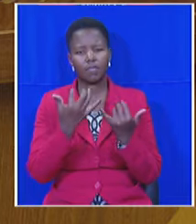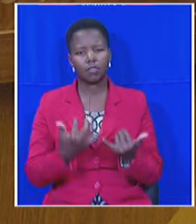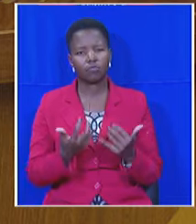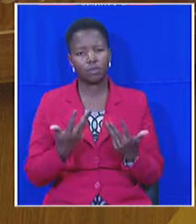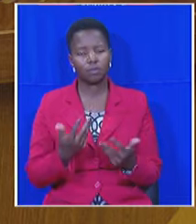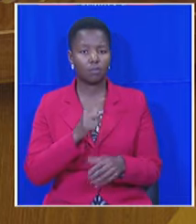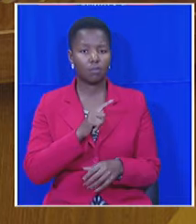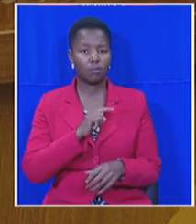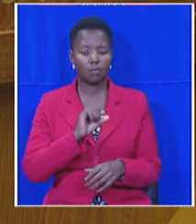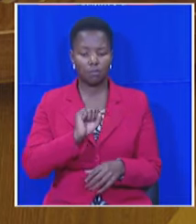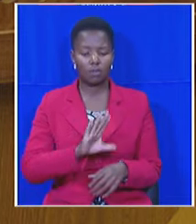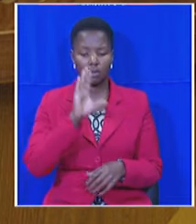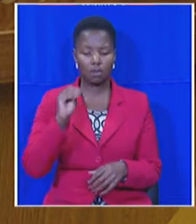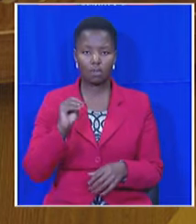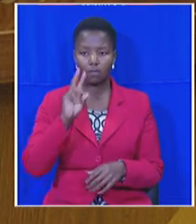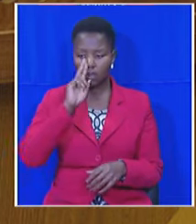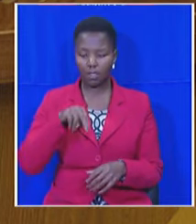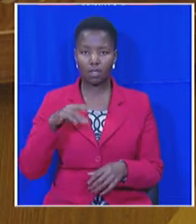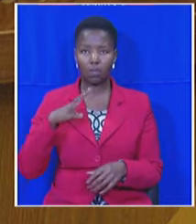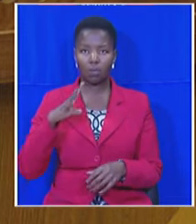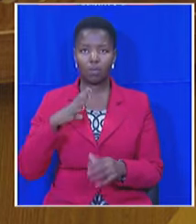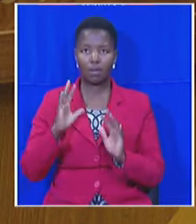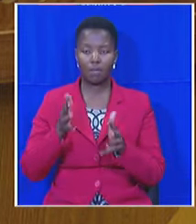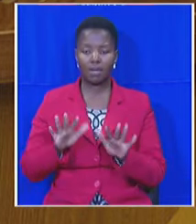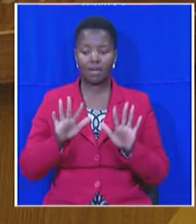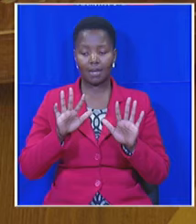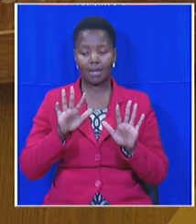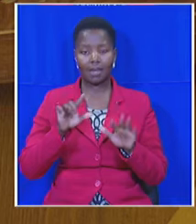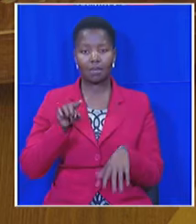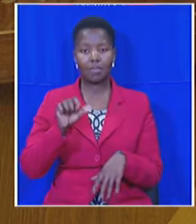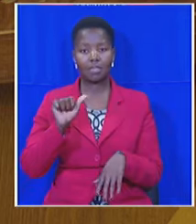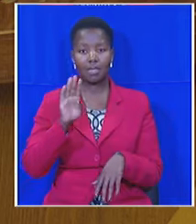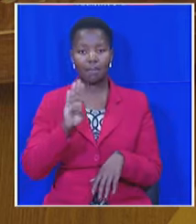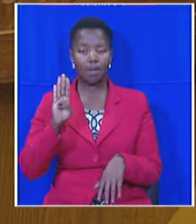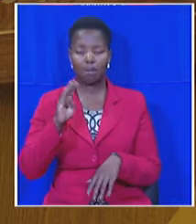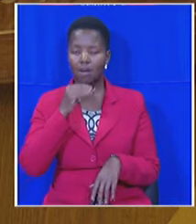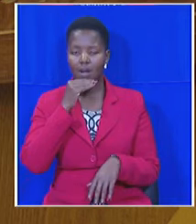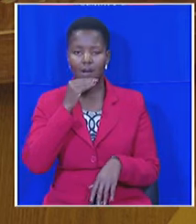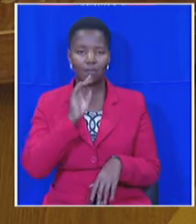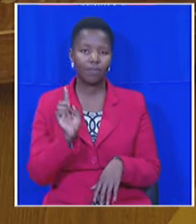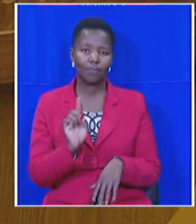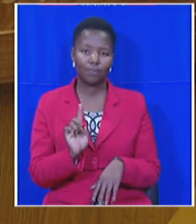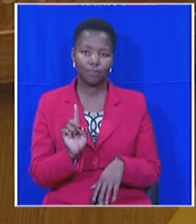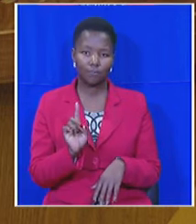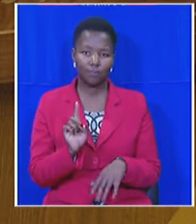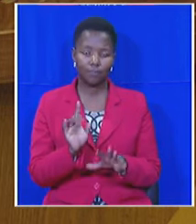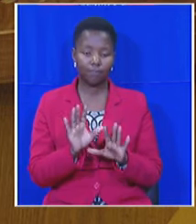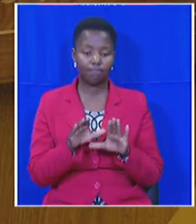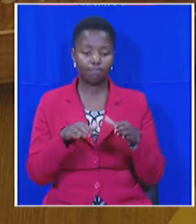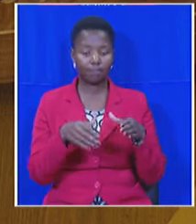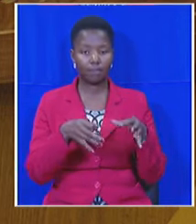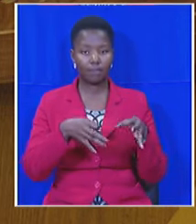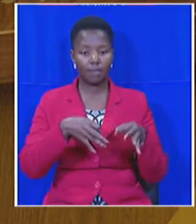South Africa needs more than just this pittance. 9.6 billion is not going to take us far. The political aspirations